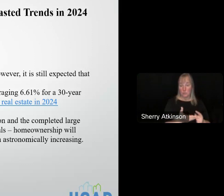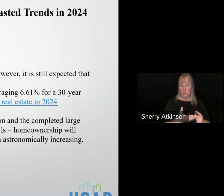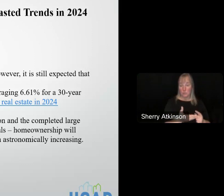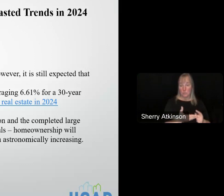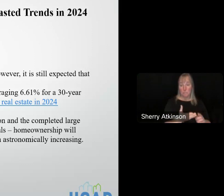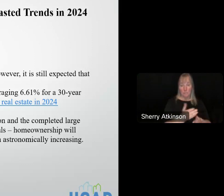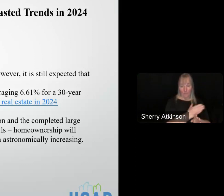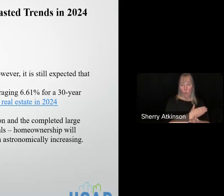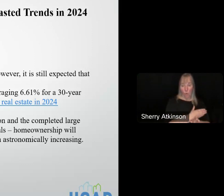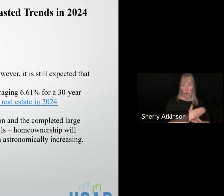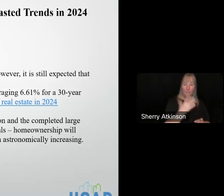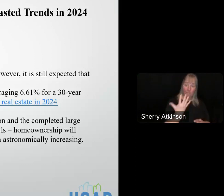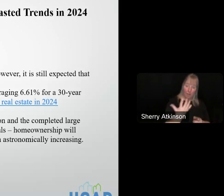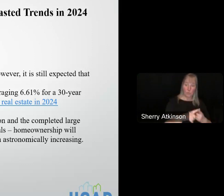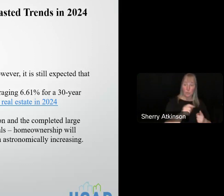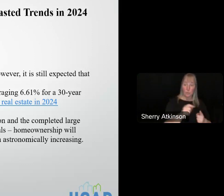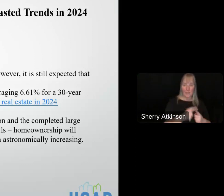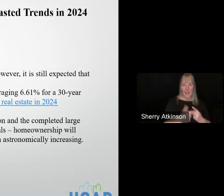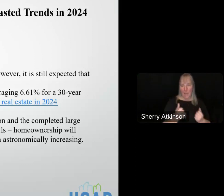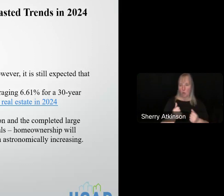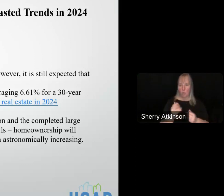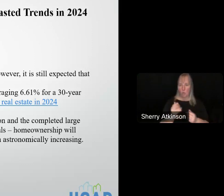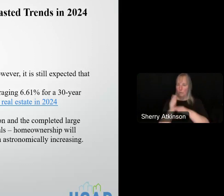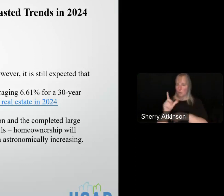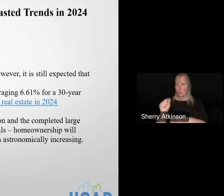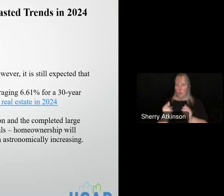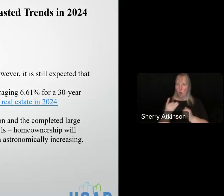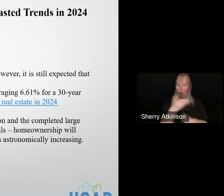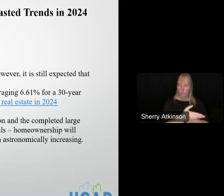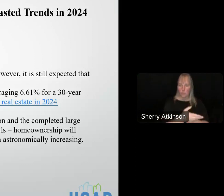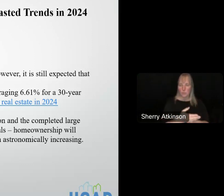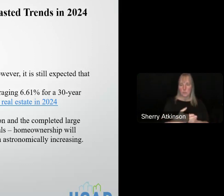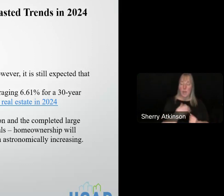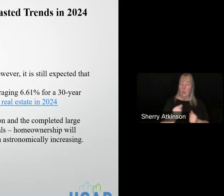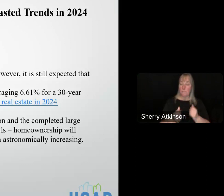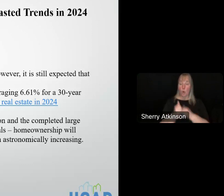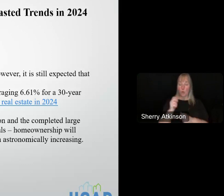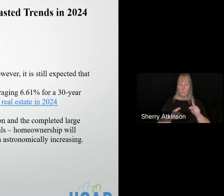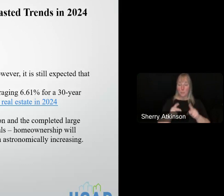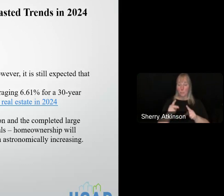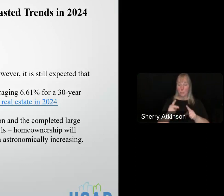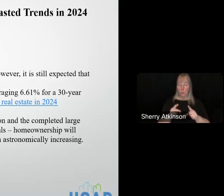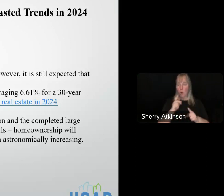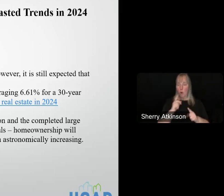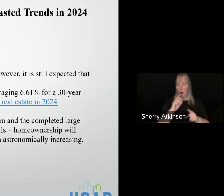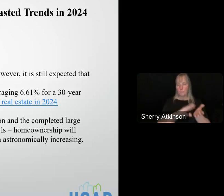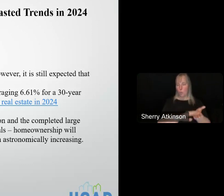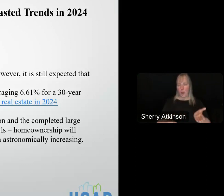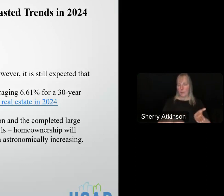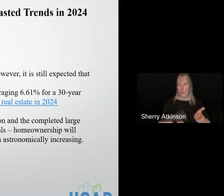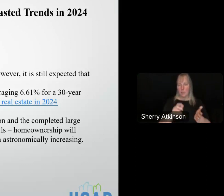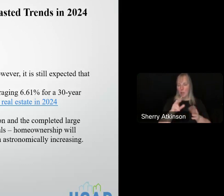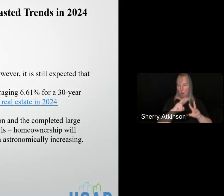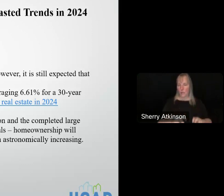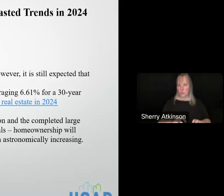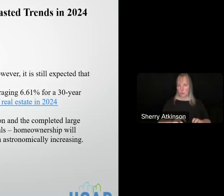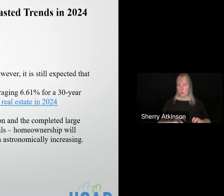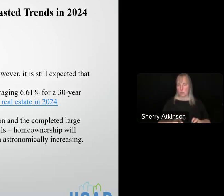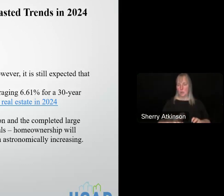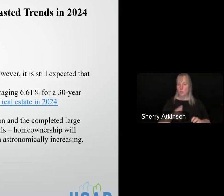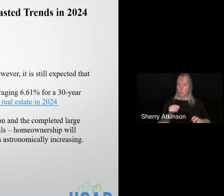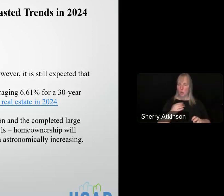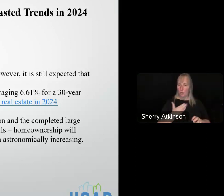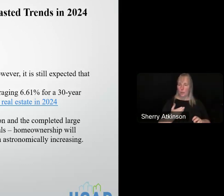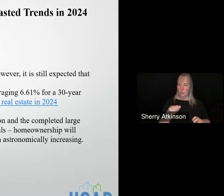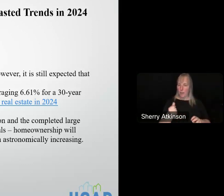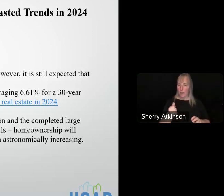more. And again, everybody's waiving, at least a majority of people are waiving appraisals, so they're willing to pay that additional money